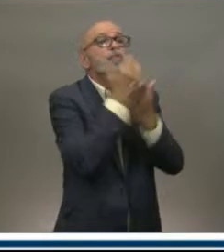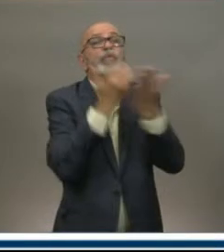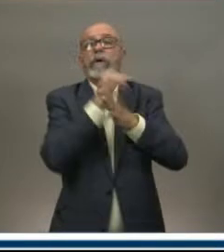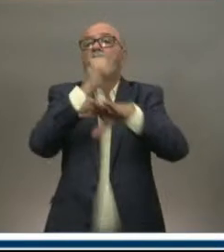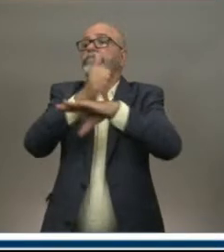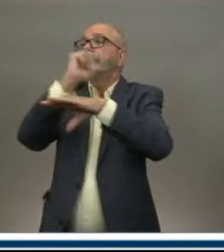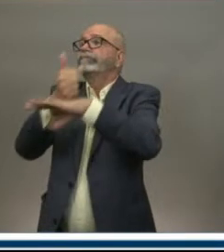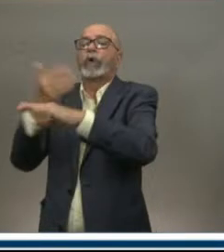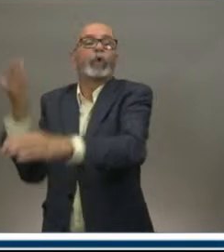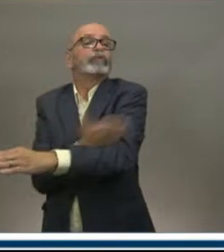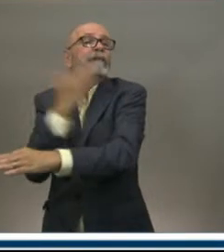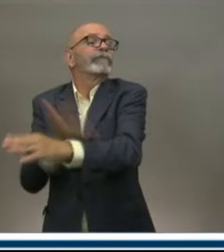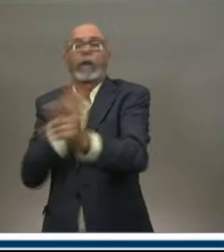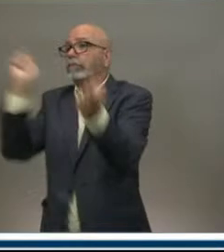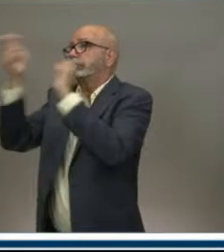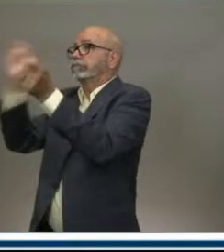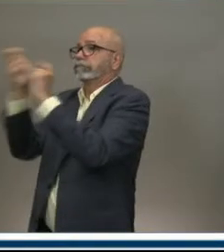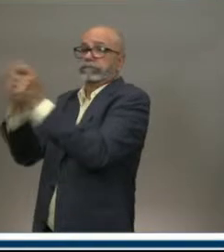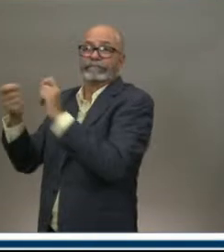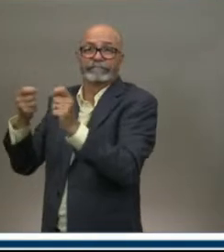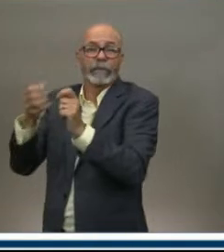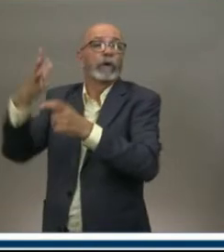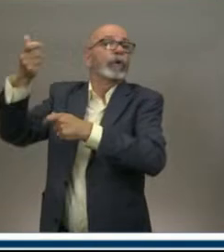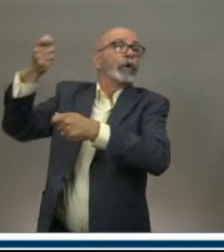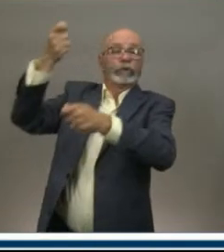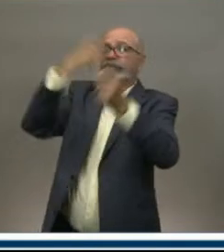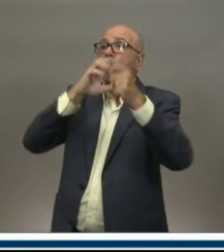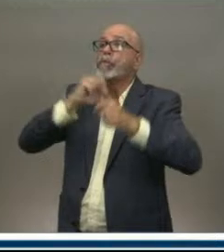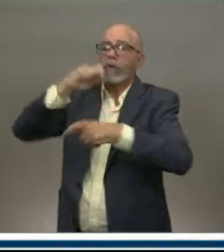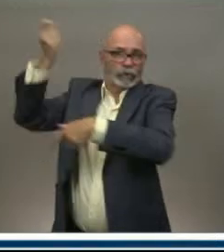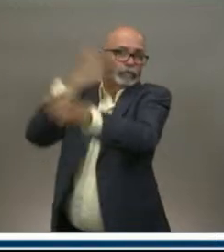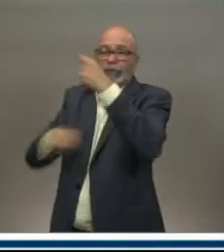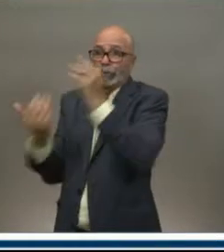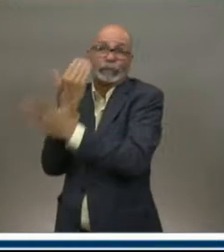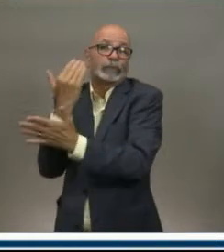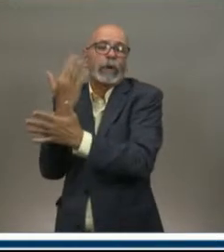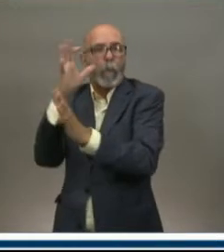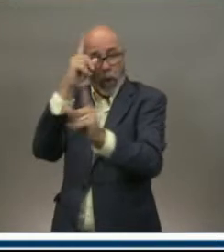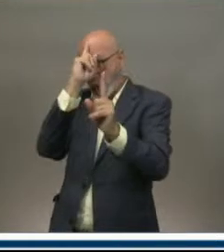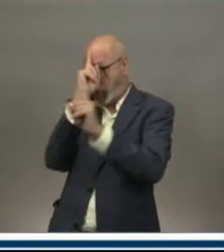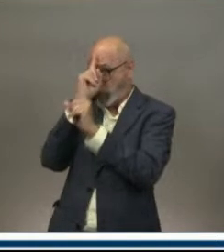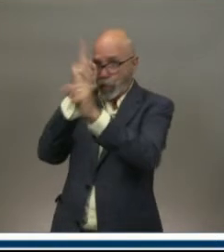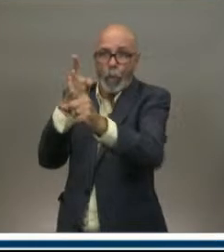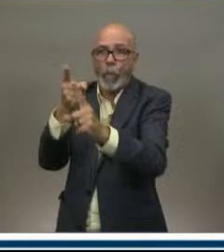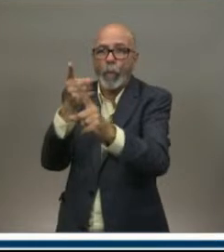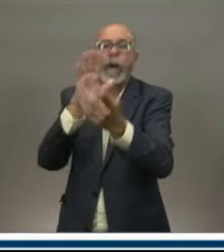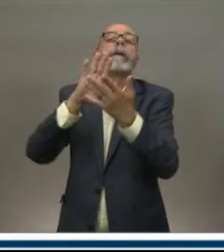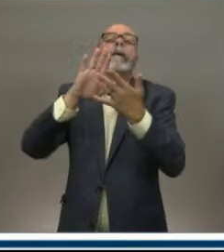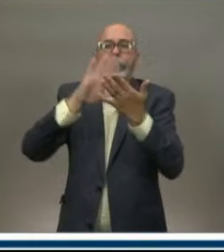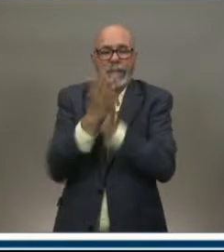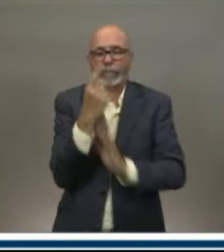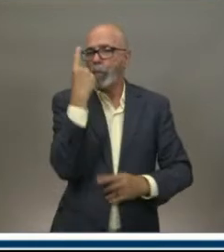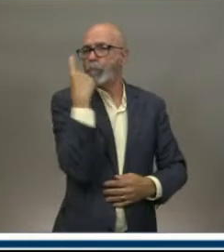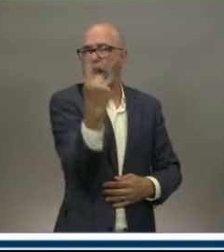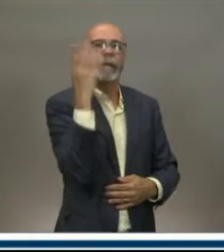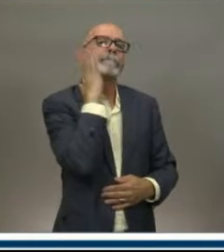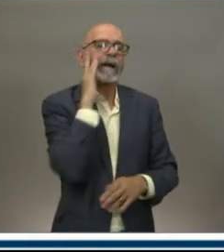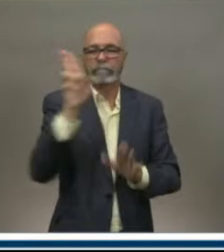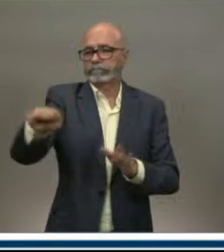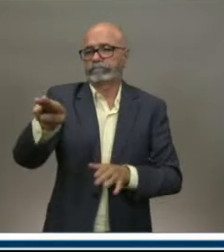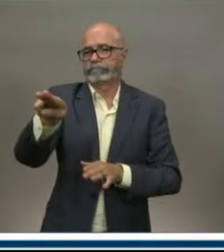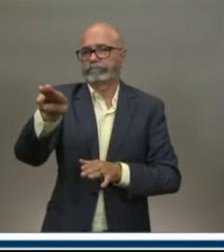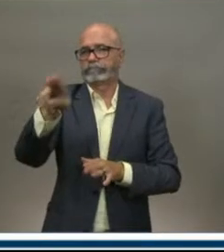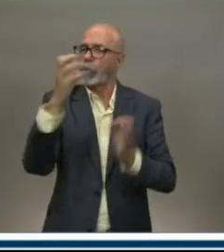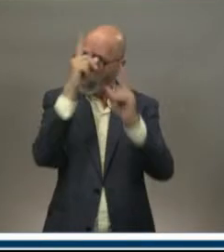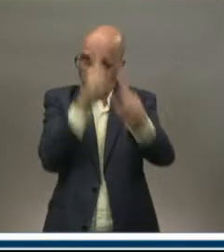or replacements that do move to a single room as the kind of the default